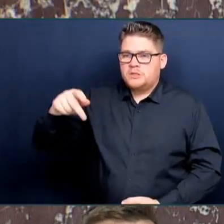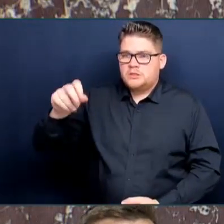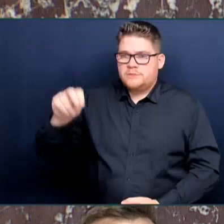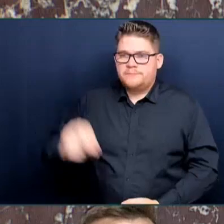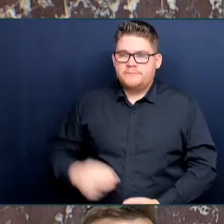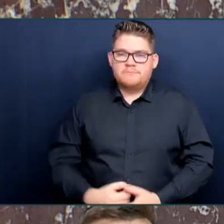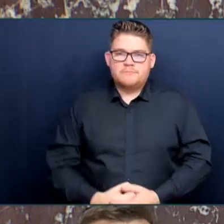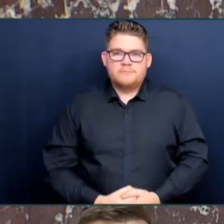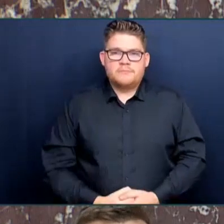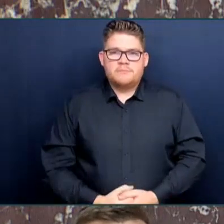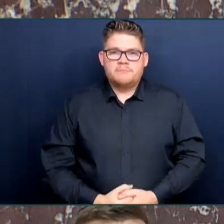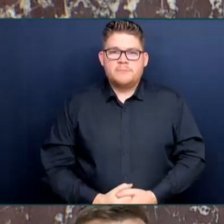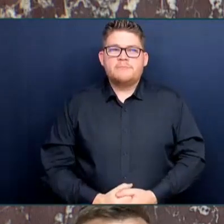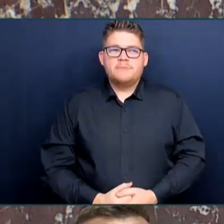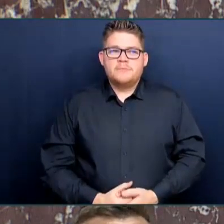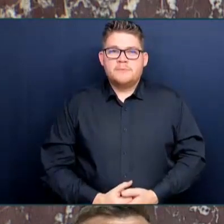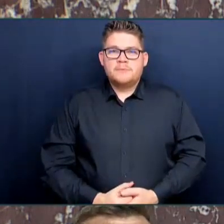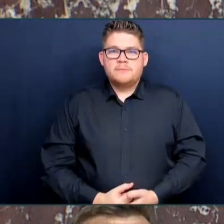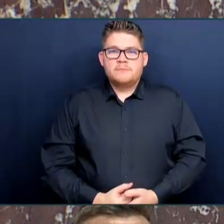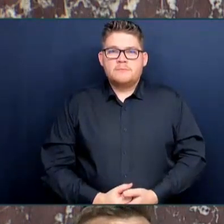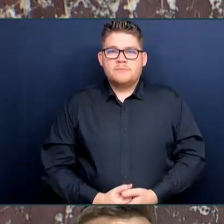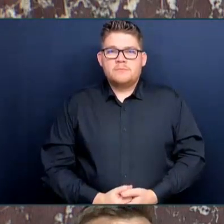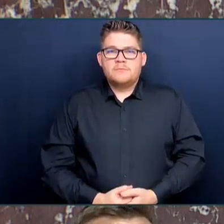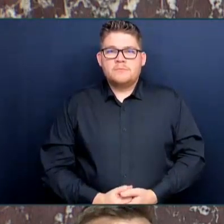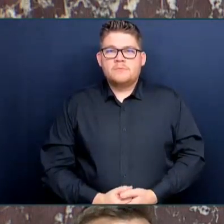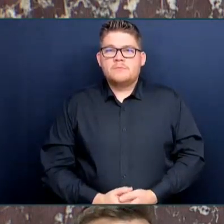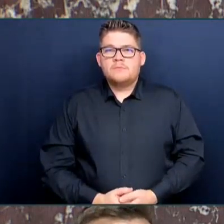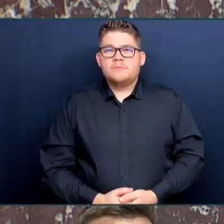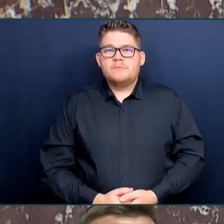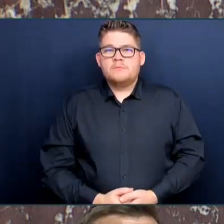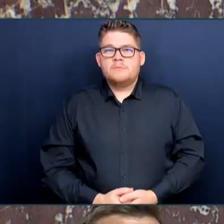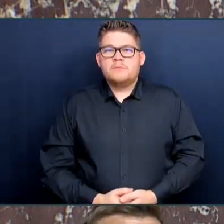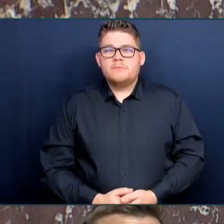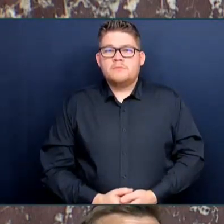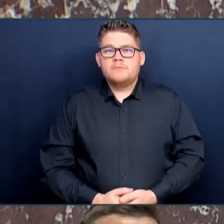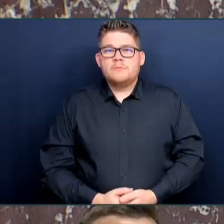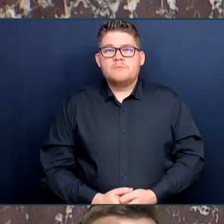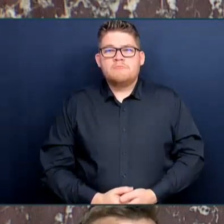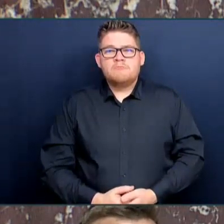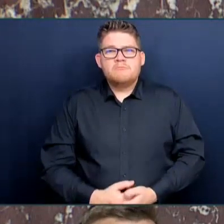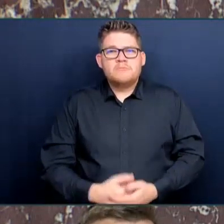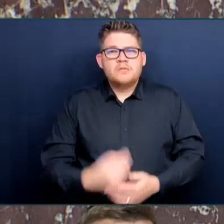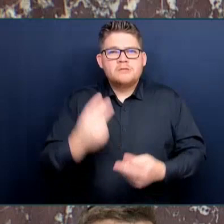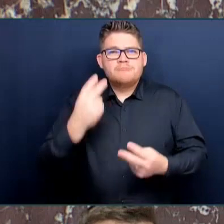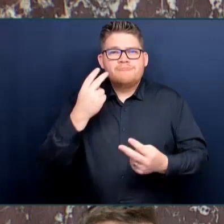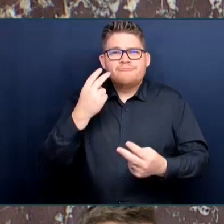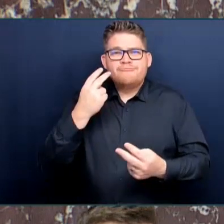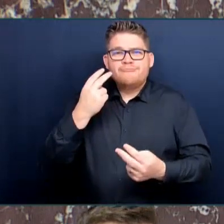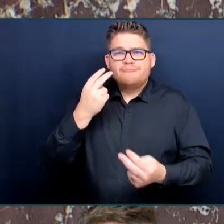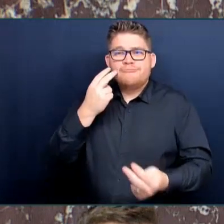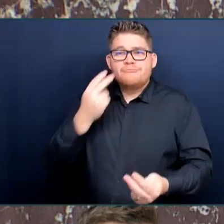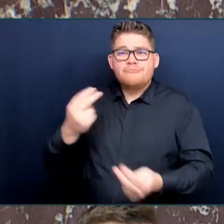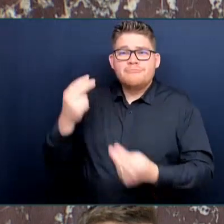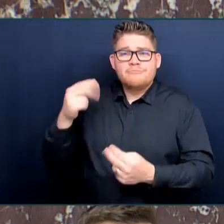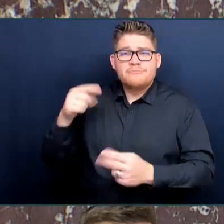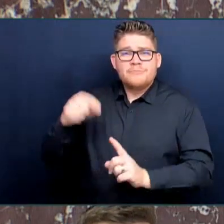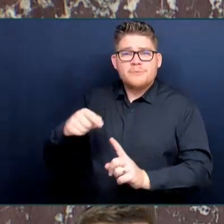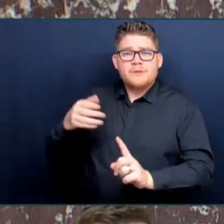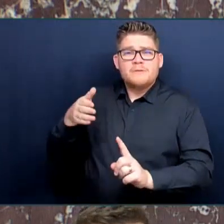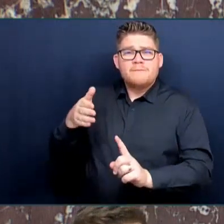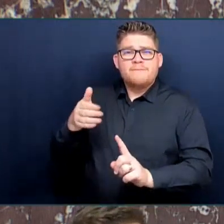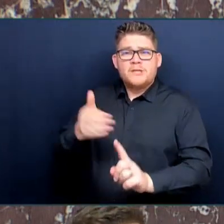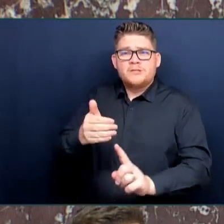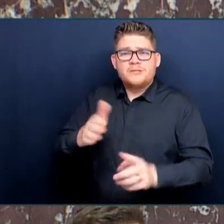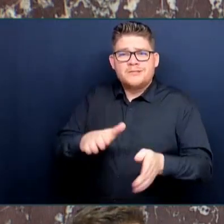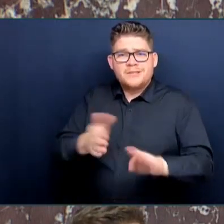piece of advice I received as an elected official. It certainly was not the last piece of advice I would receive as an elected official from my dear friend and